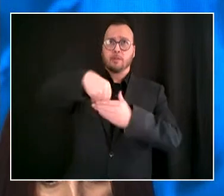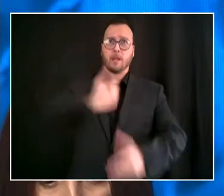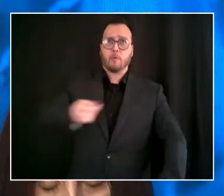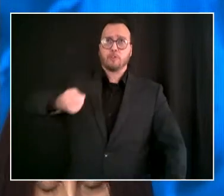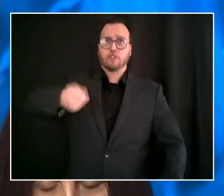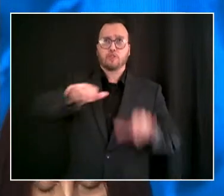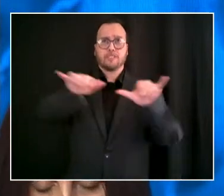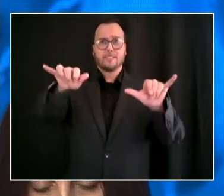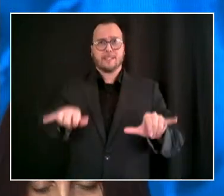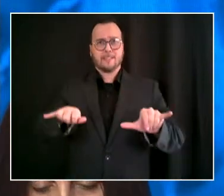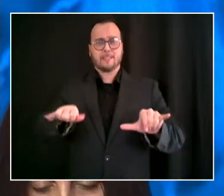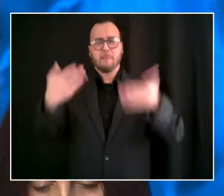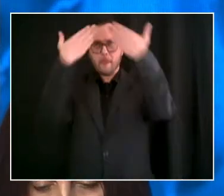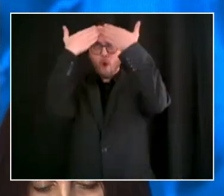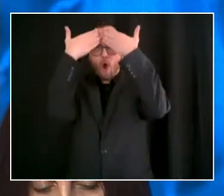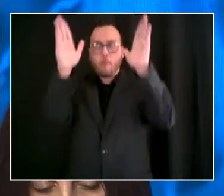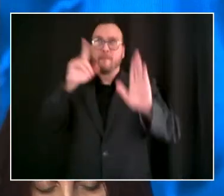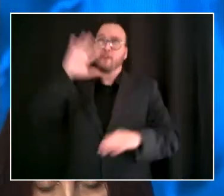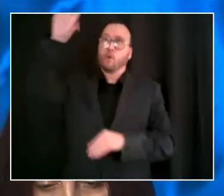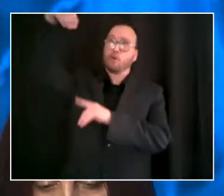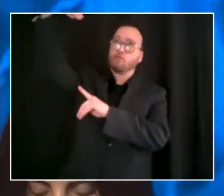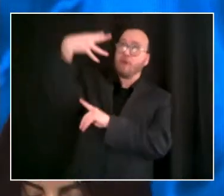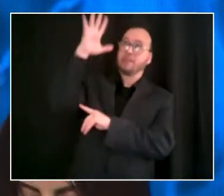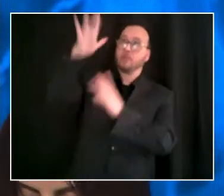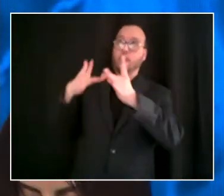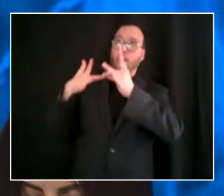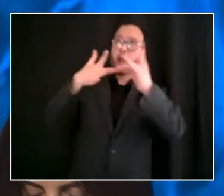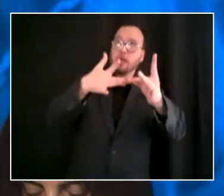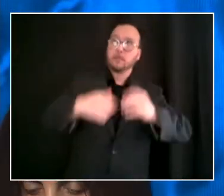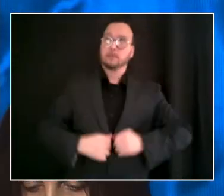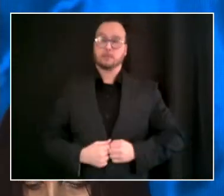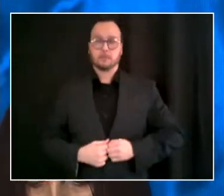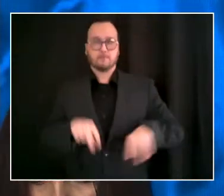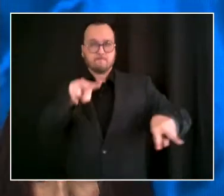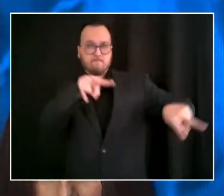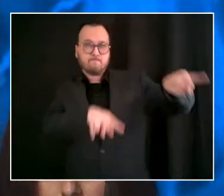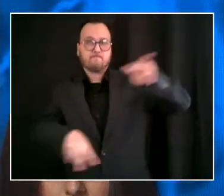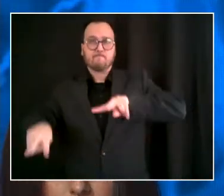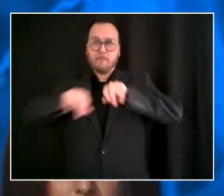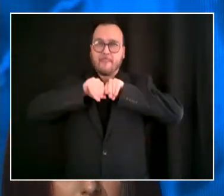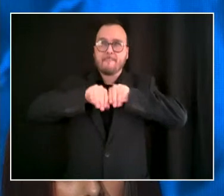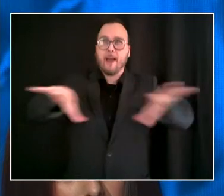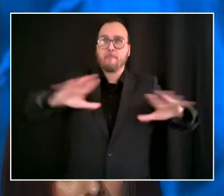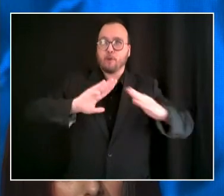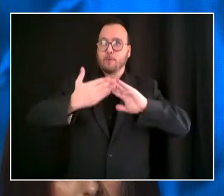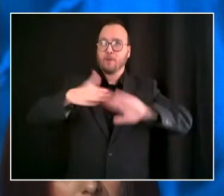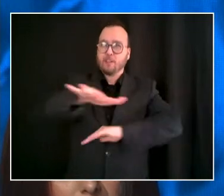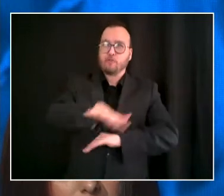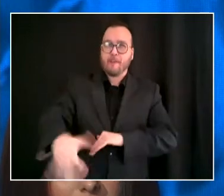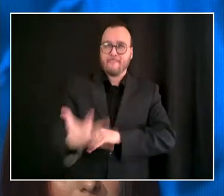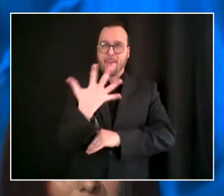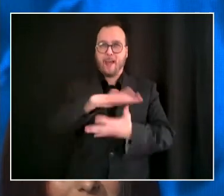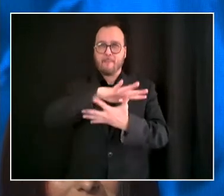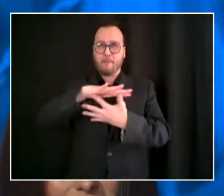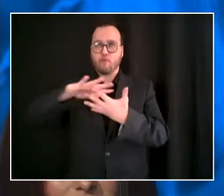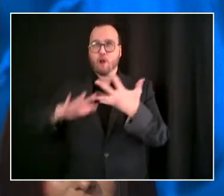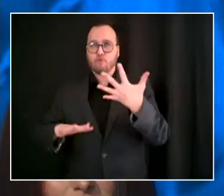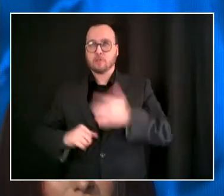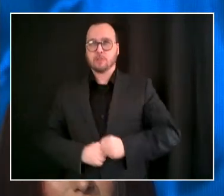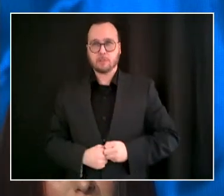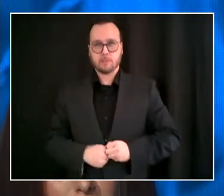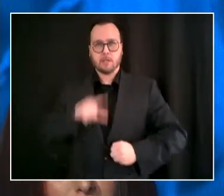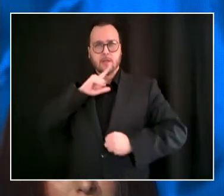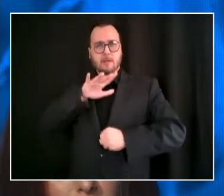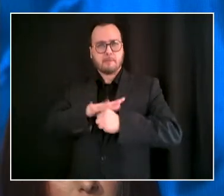be open to your grace and guidance. Watch over the vibrant communities throughout the 5 boroughs, committed families